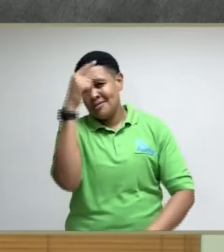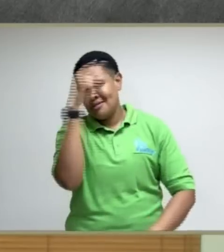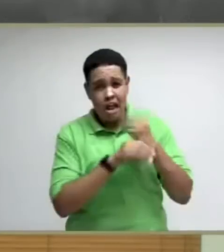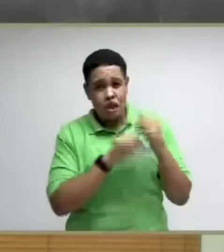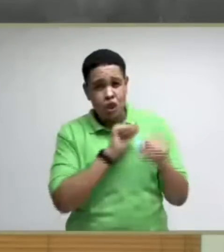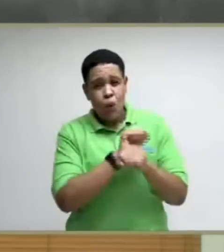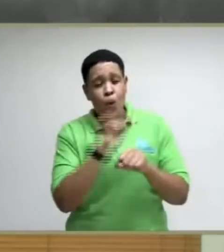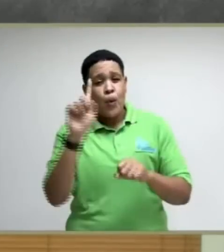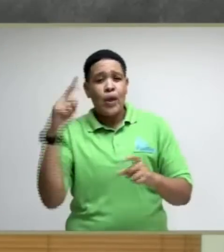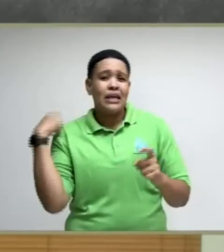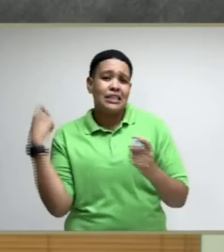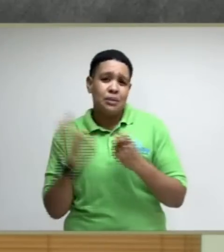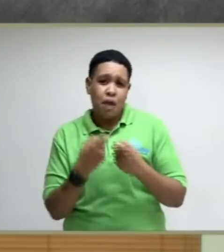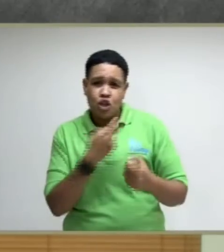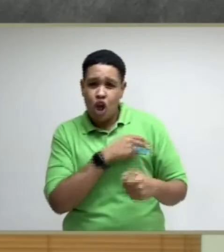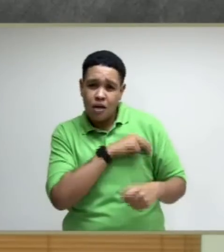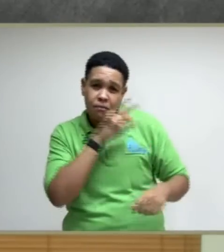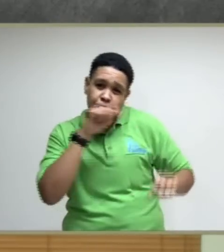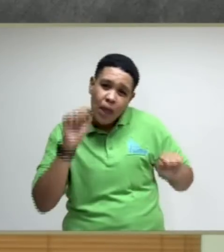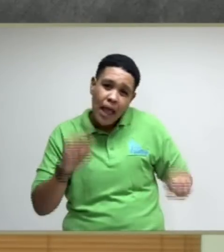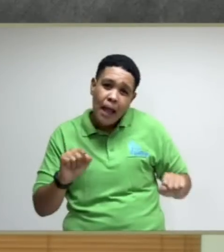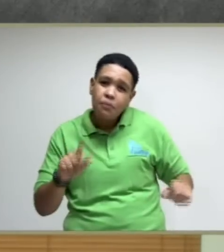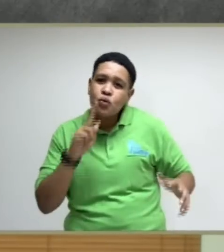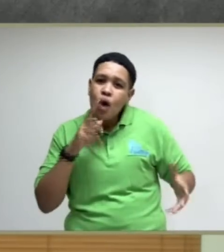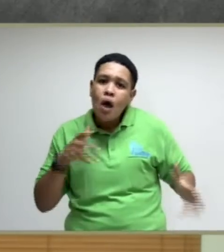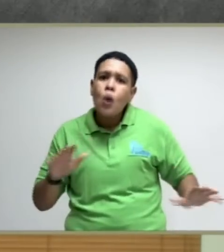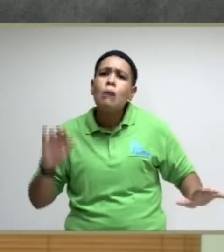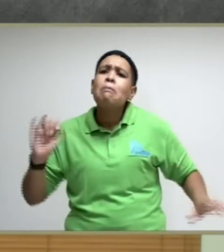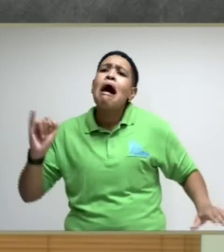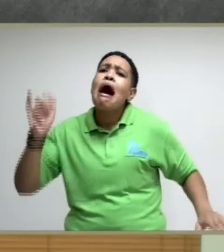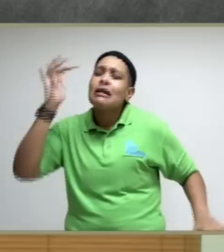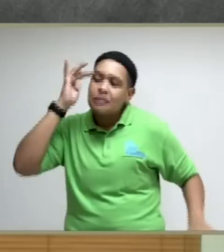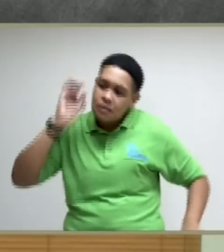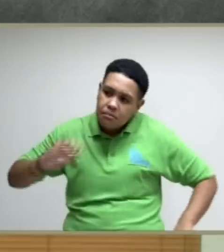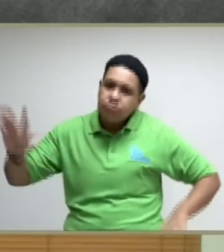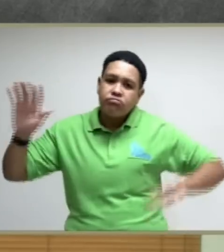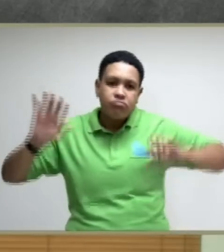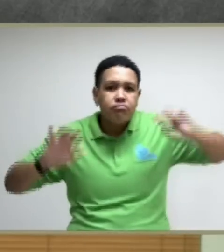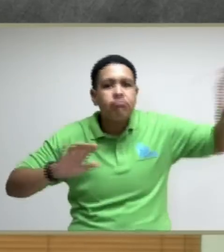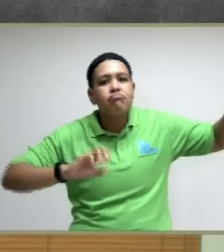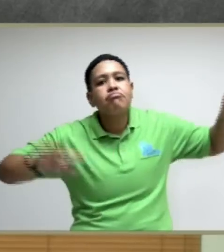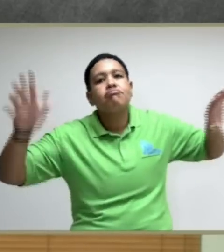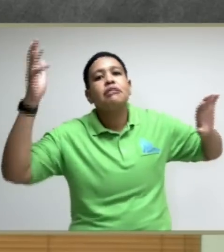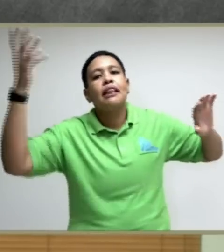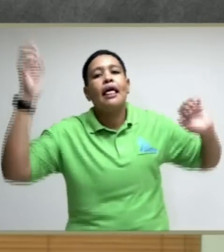at Spanish Town Hospital to be able to accommodate critically ill patients, the